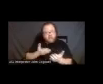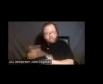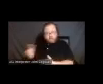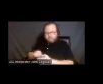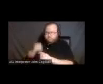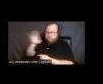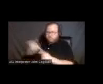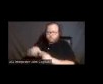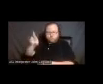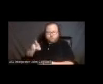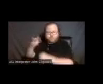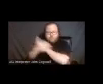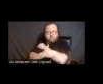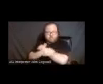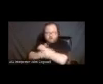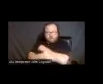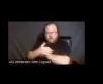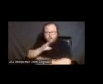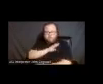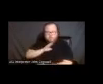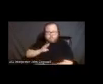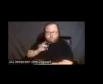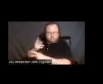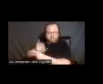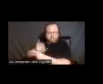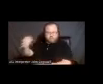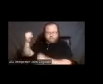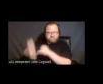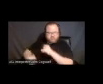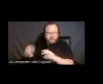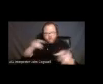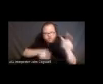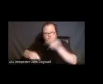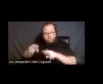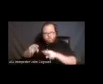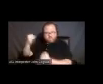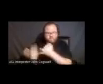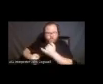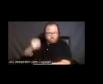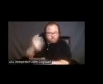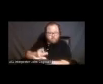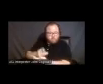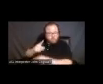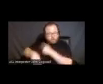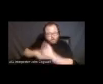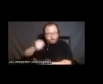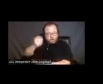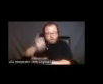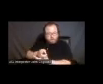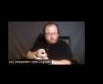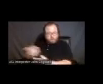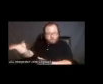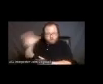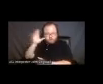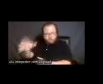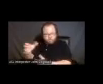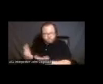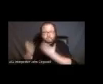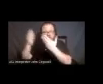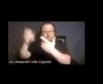Board of Supervisors for their reading and review and for their final approval. Upon approval, the plan is submitted to the